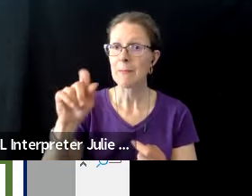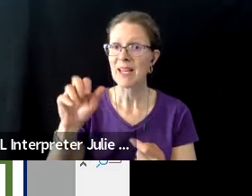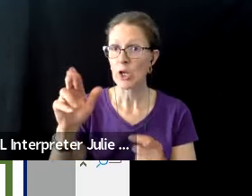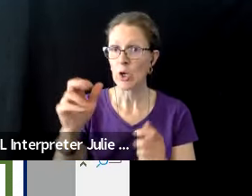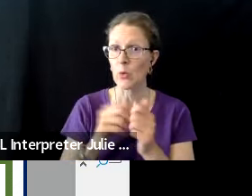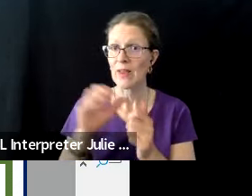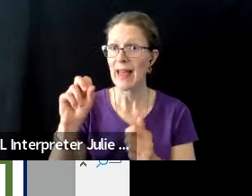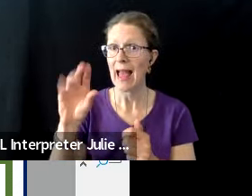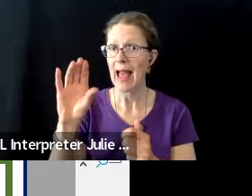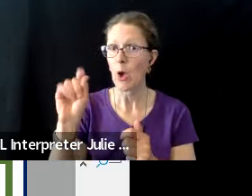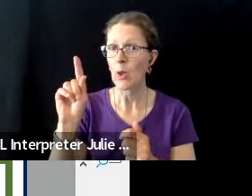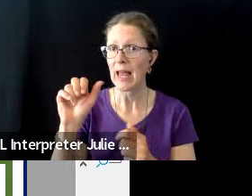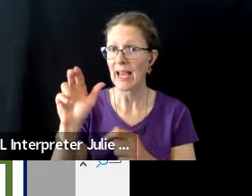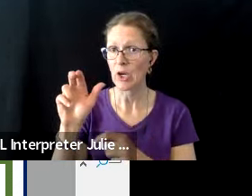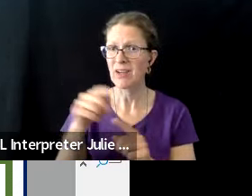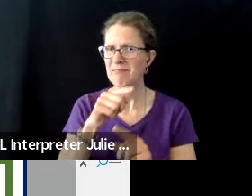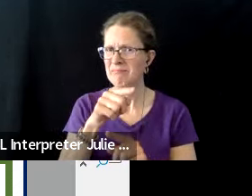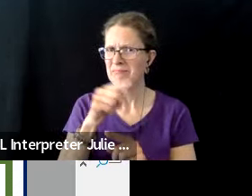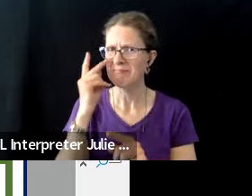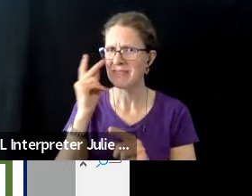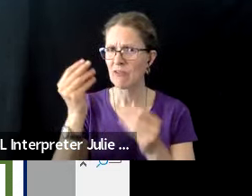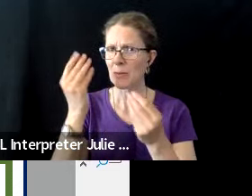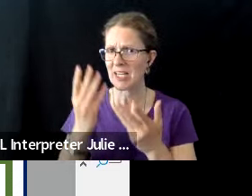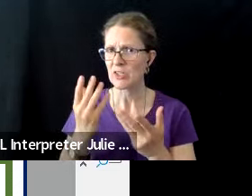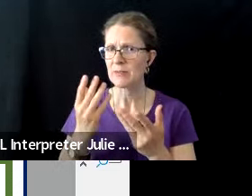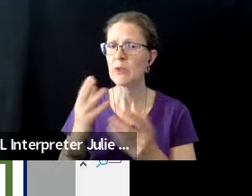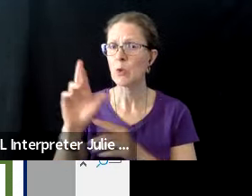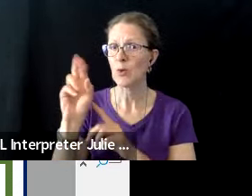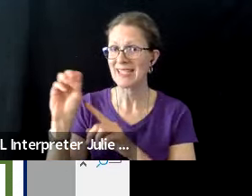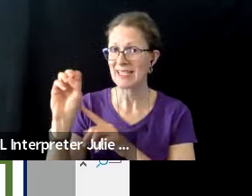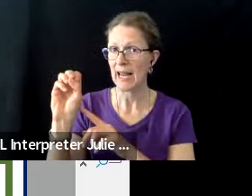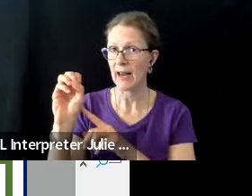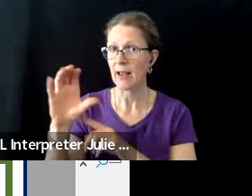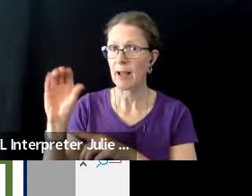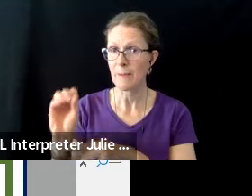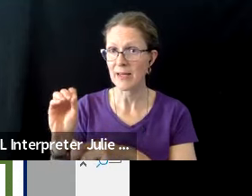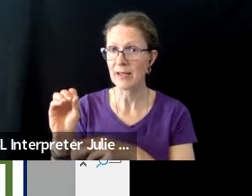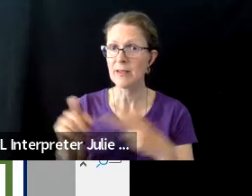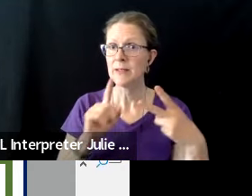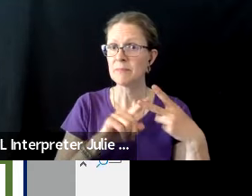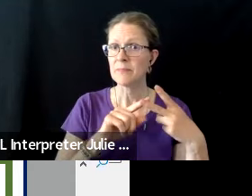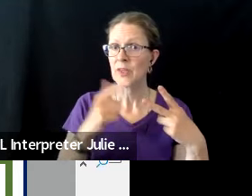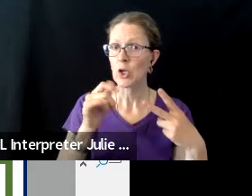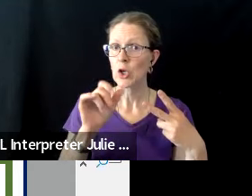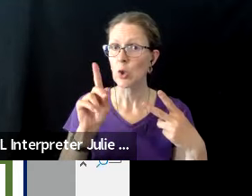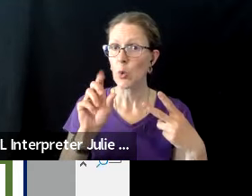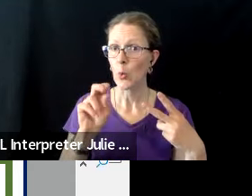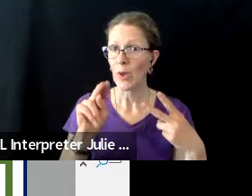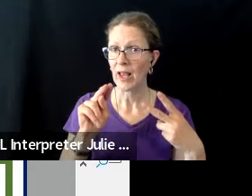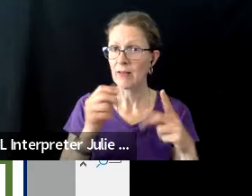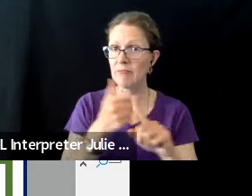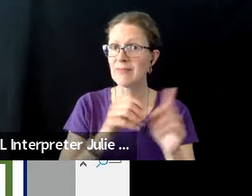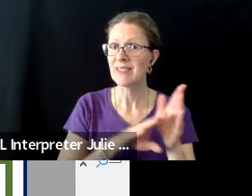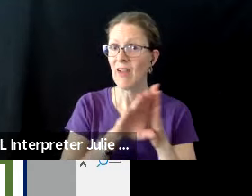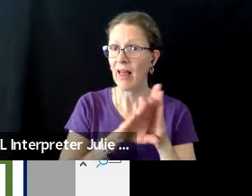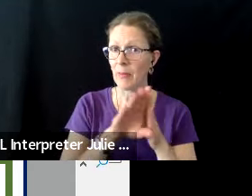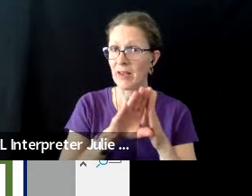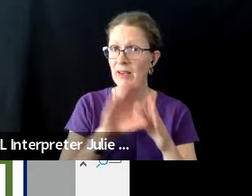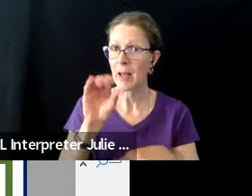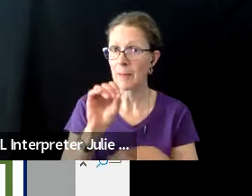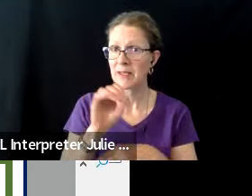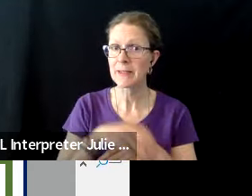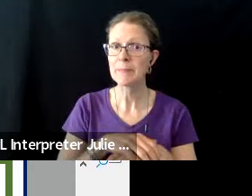Outlier as a real estate company, and then Goodwin Companies as the development firm. And